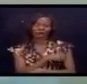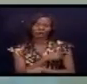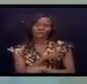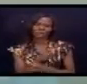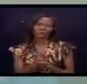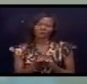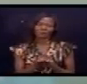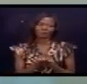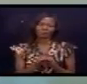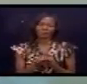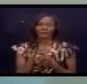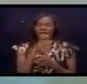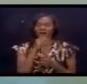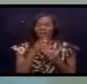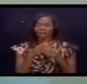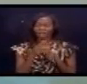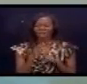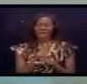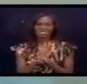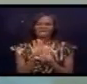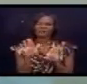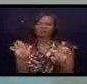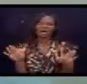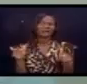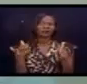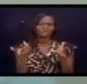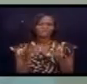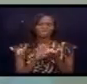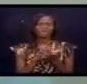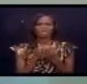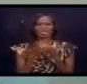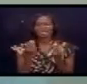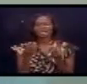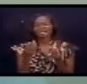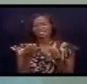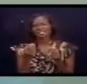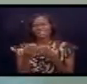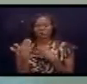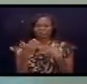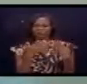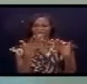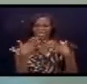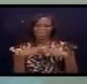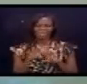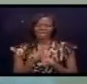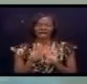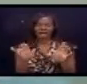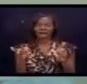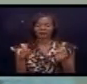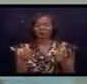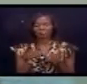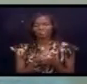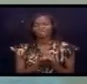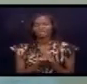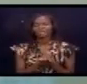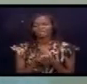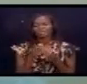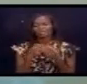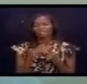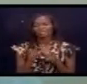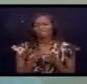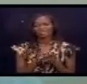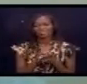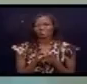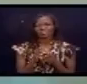Circumcised men are more hygienic as it is easier to take care of yourself once you have been circumcised. You also become less likely to